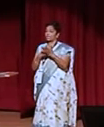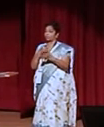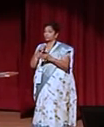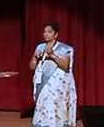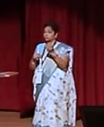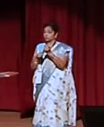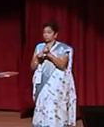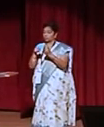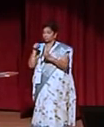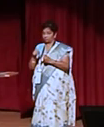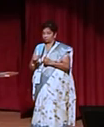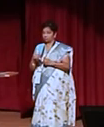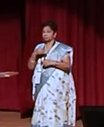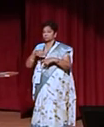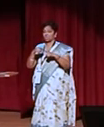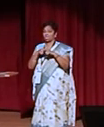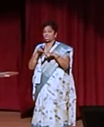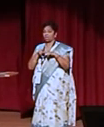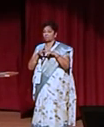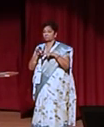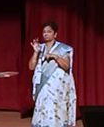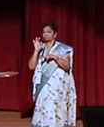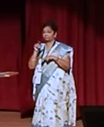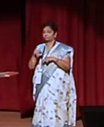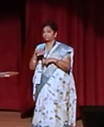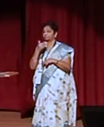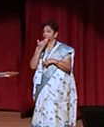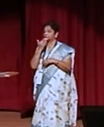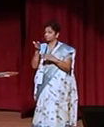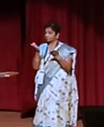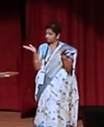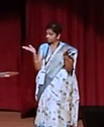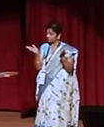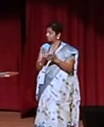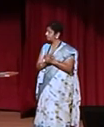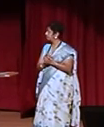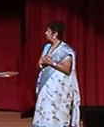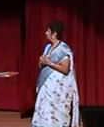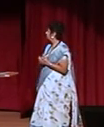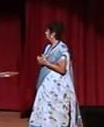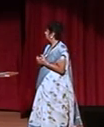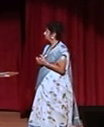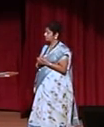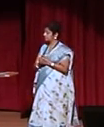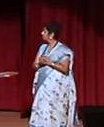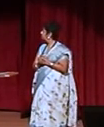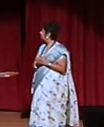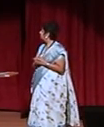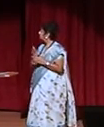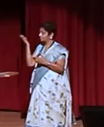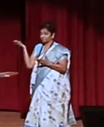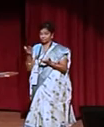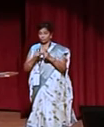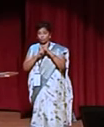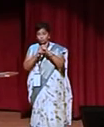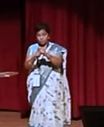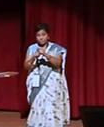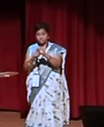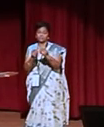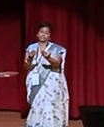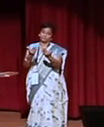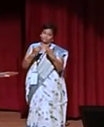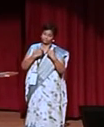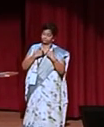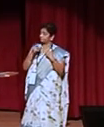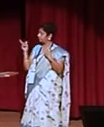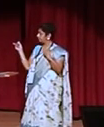be fully effective. Thank you for your attention. I'll be happy to answer any questions which you may have. Please